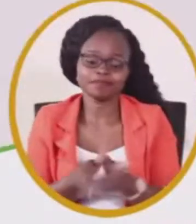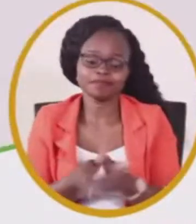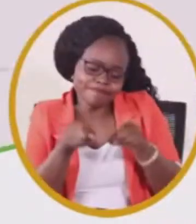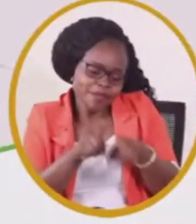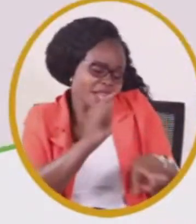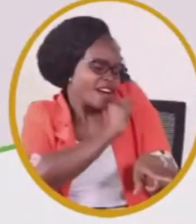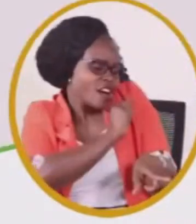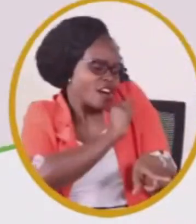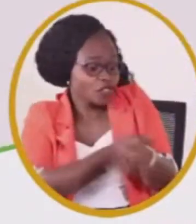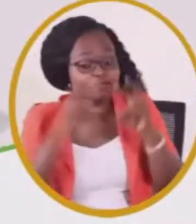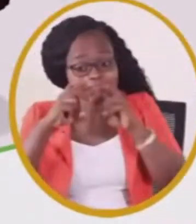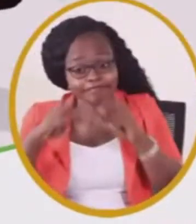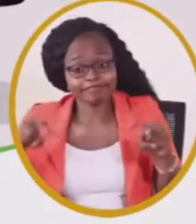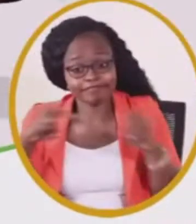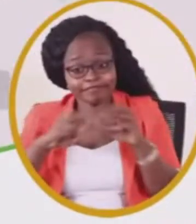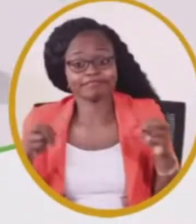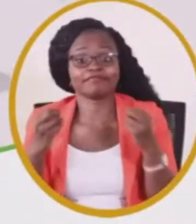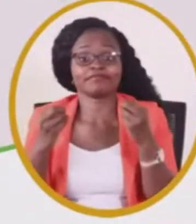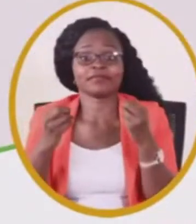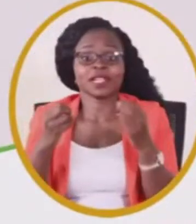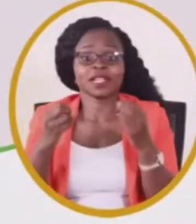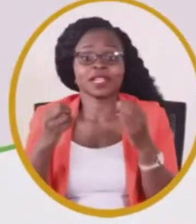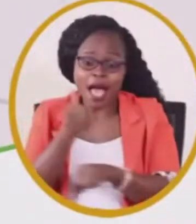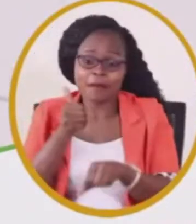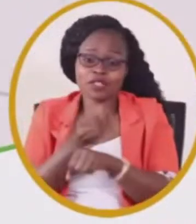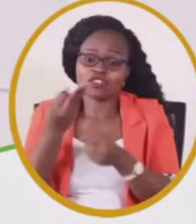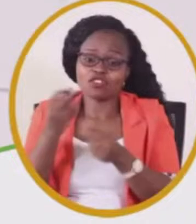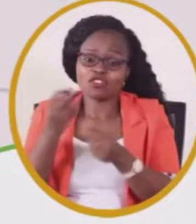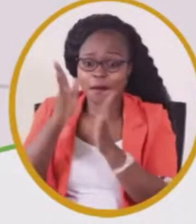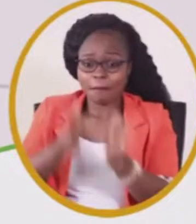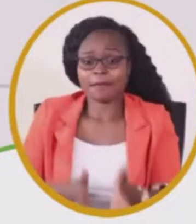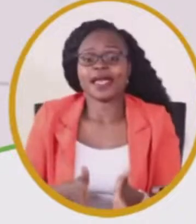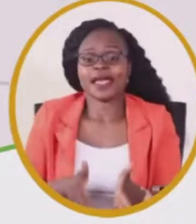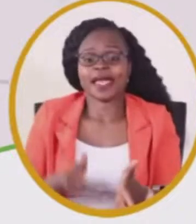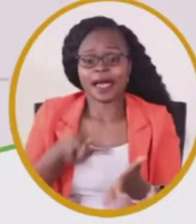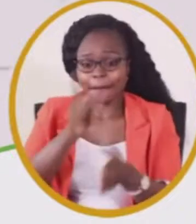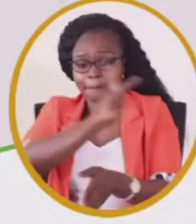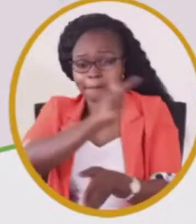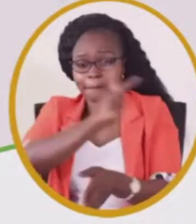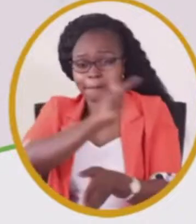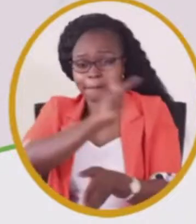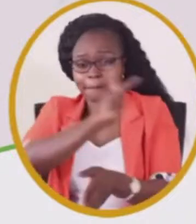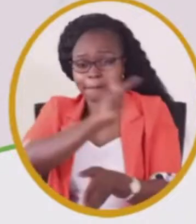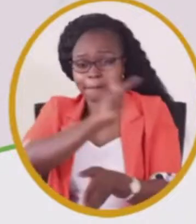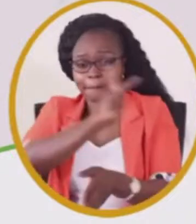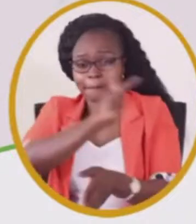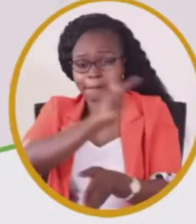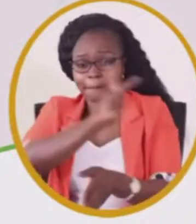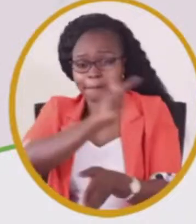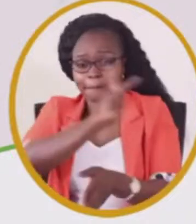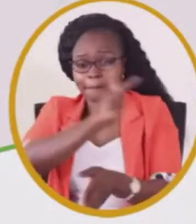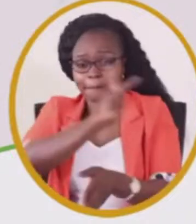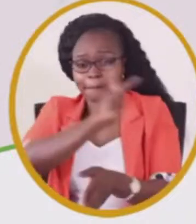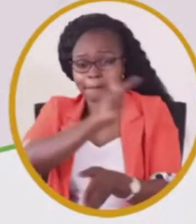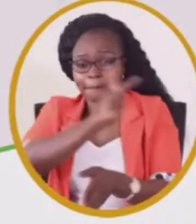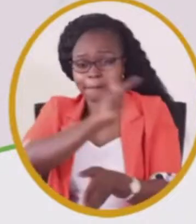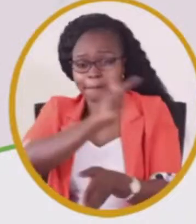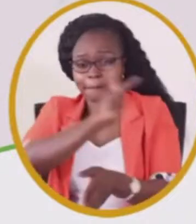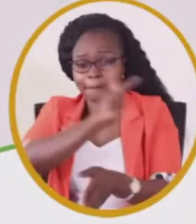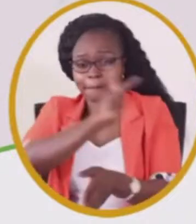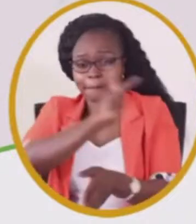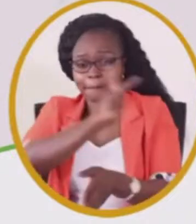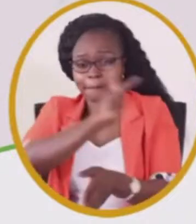authority also investigates and sanctions abuse of buyer power, which typically manifests in practices like delayed